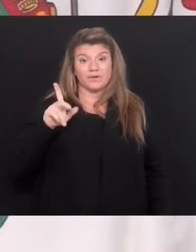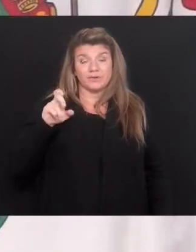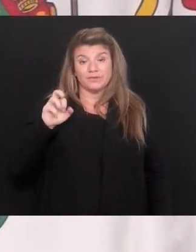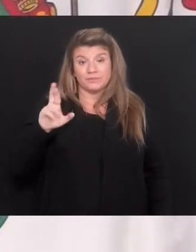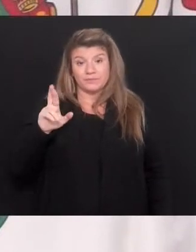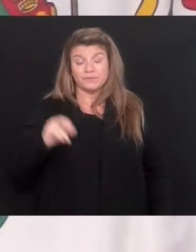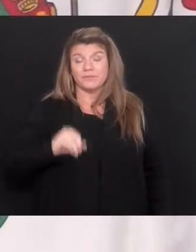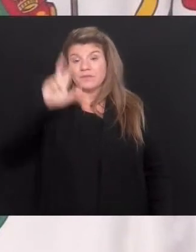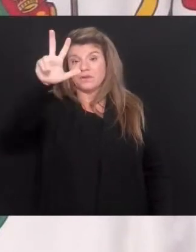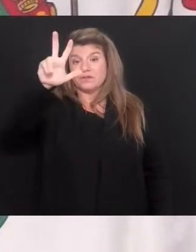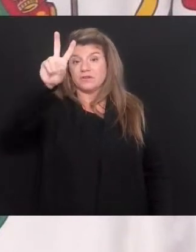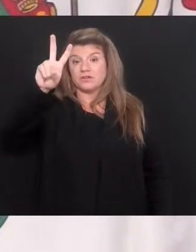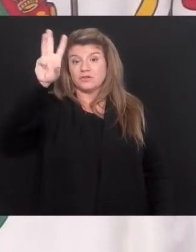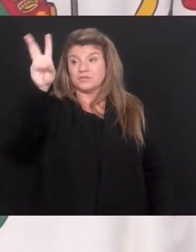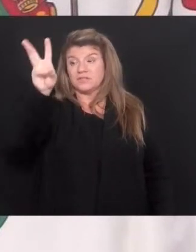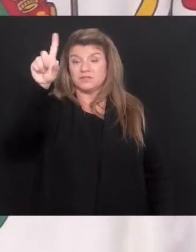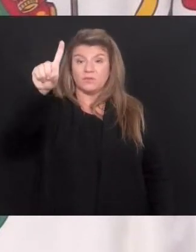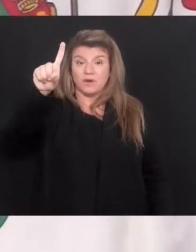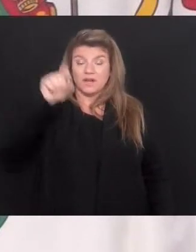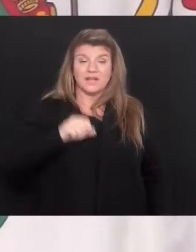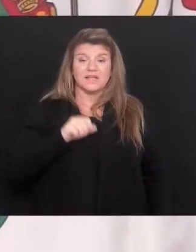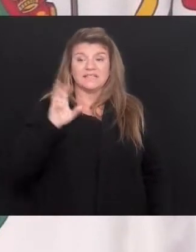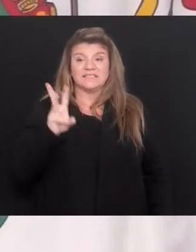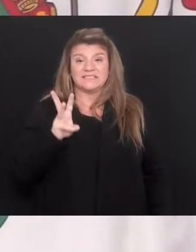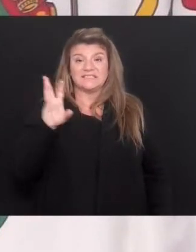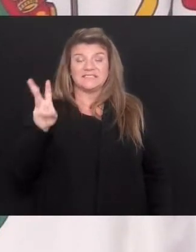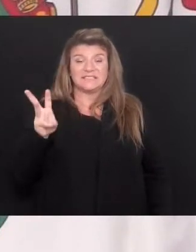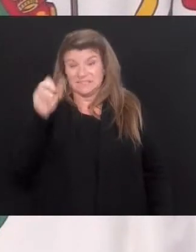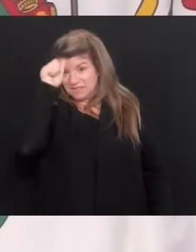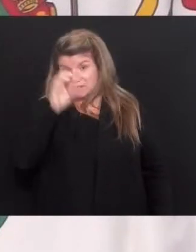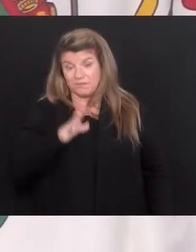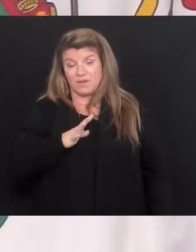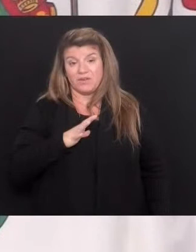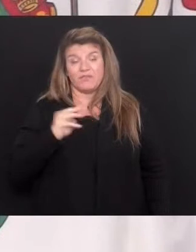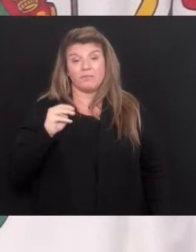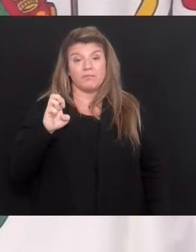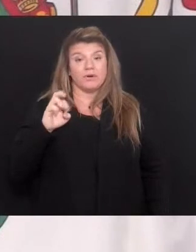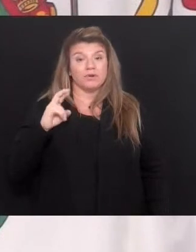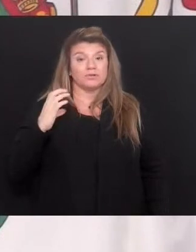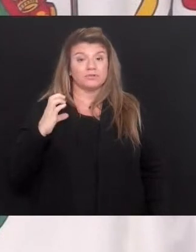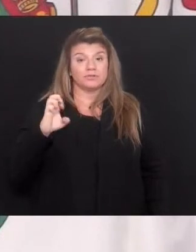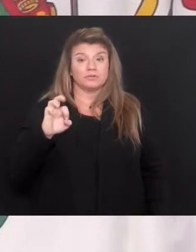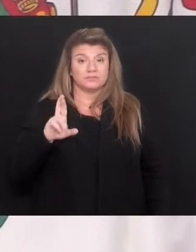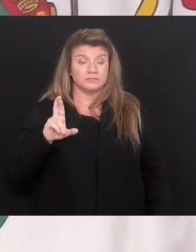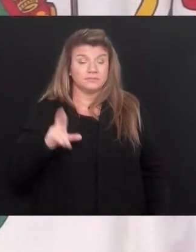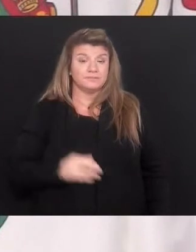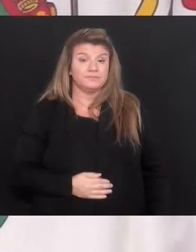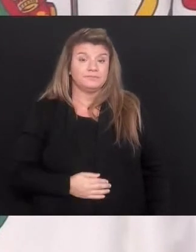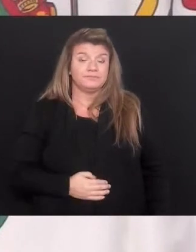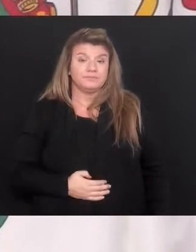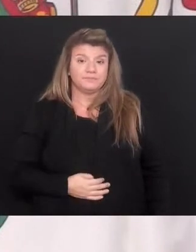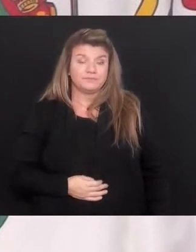The 3,261st death is a 66-year-old male from Mercer County.